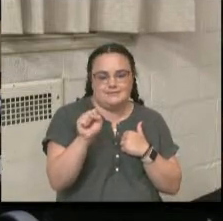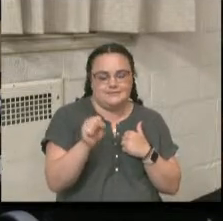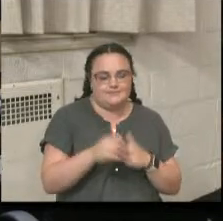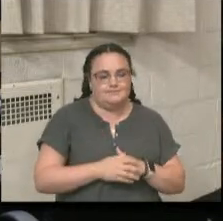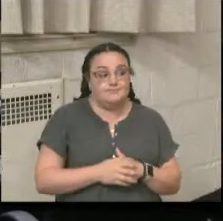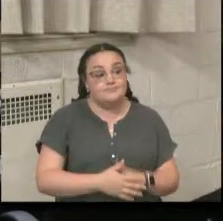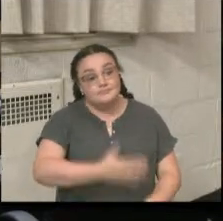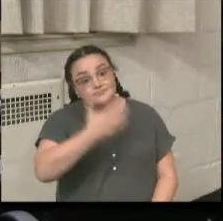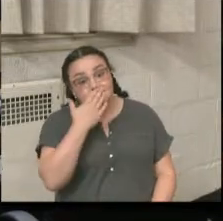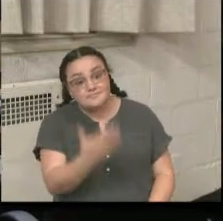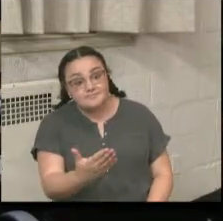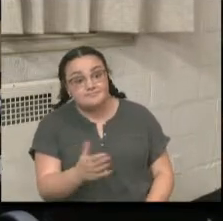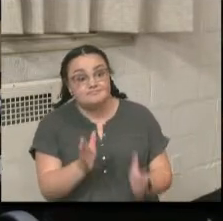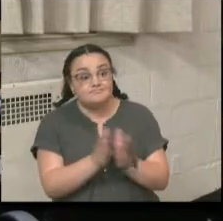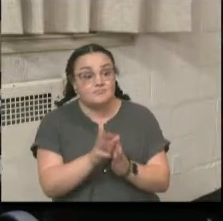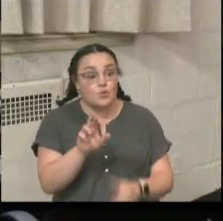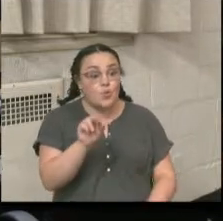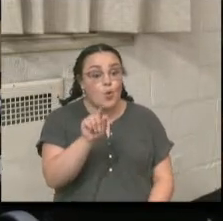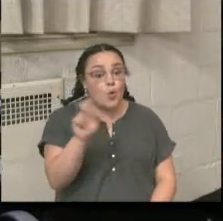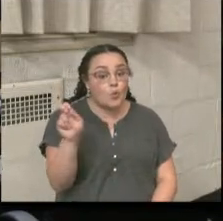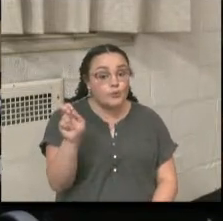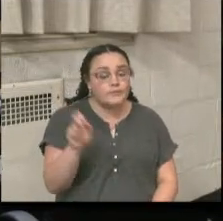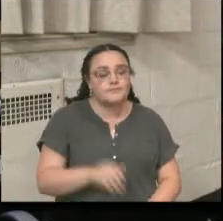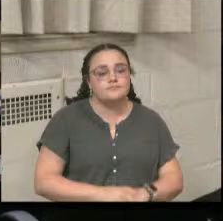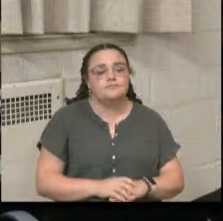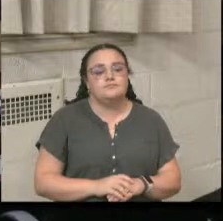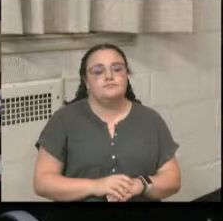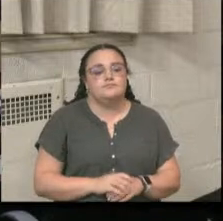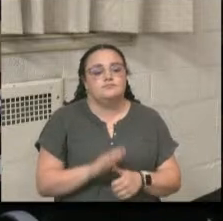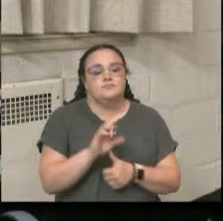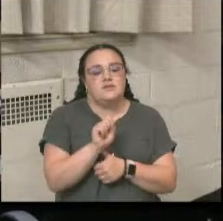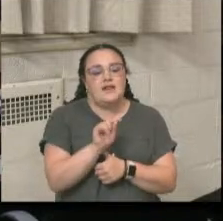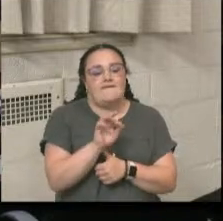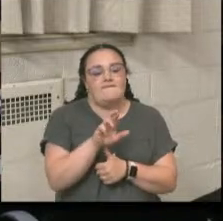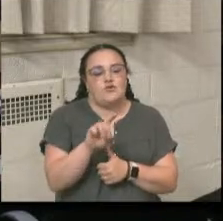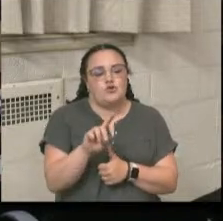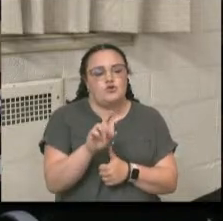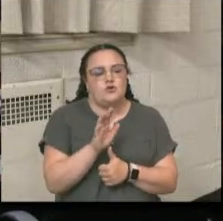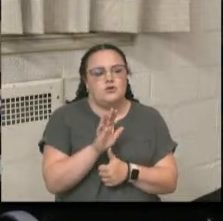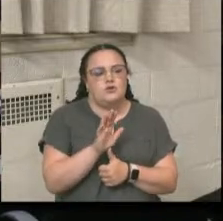Ms. Adeline, please call the roll. Mrs. Adams Stafford,